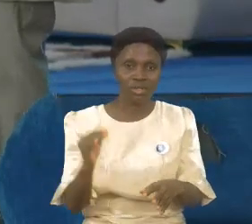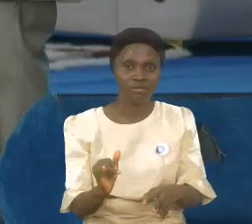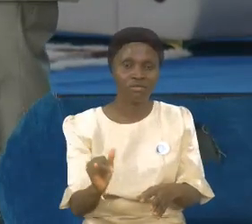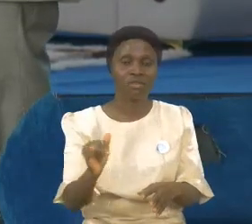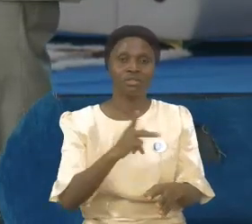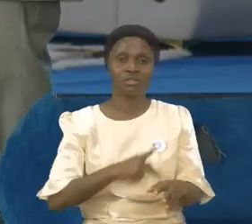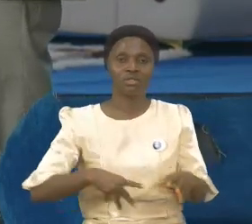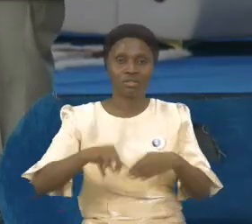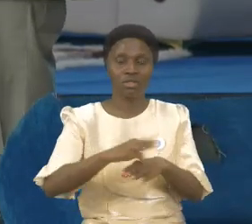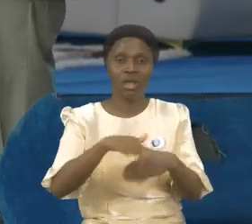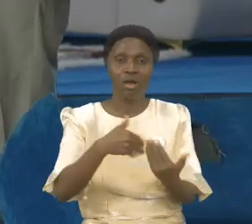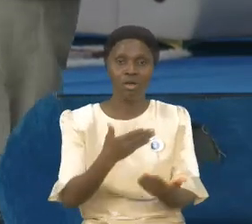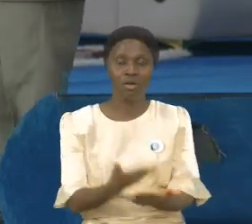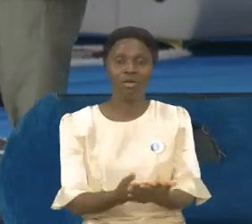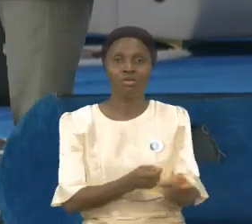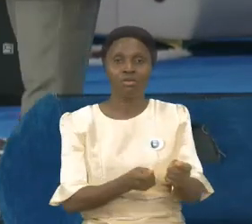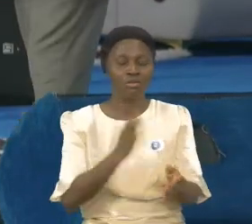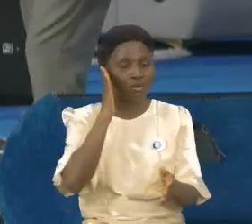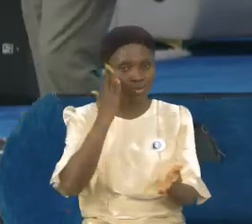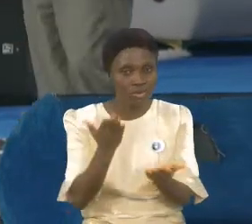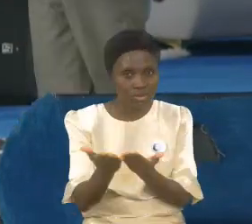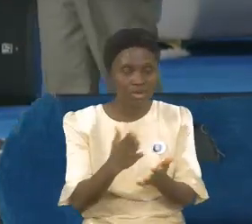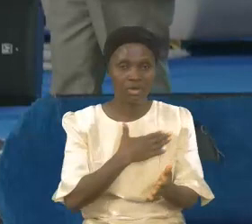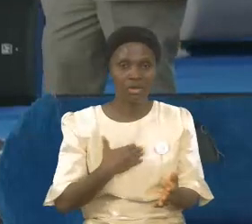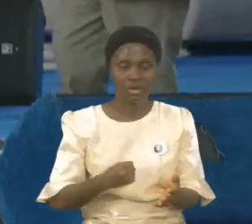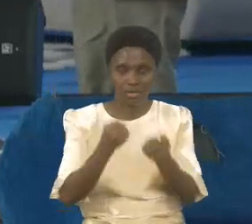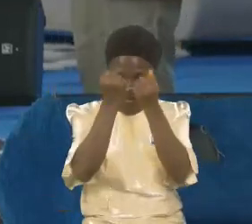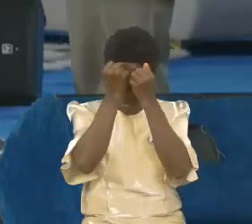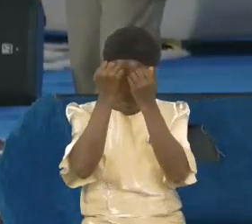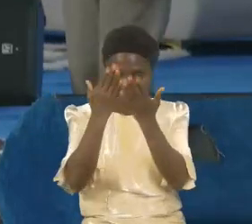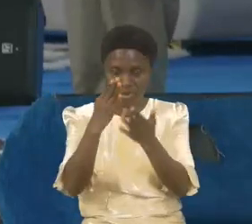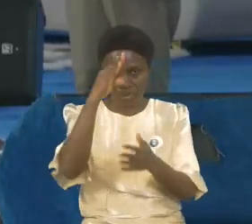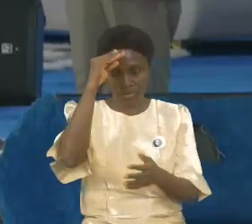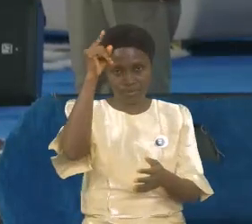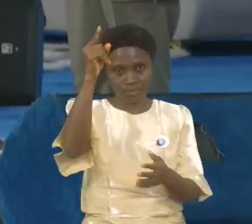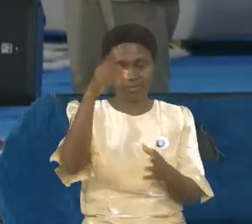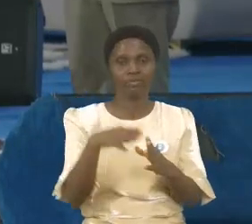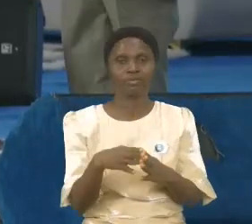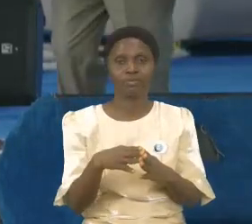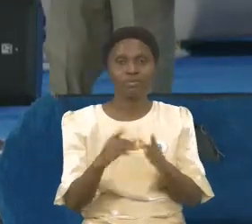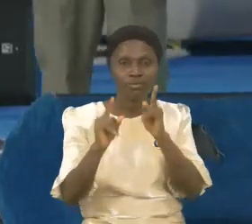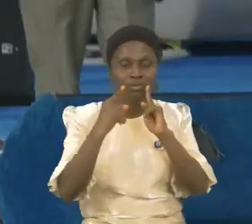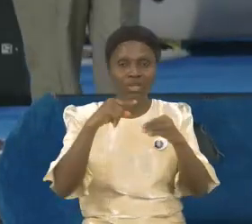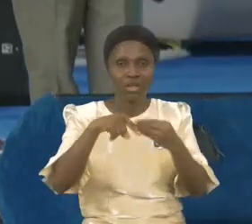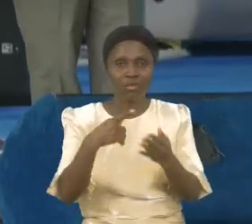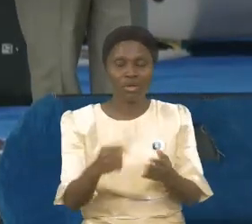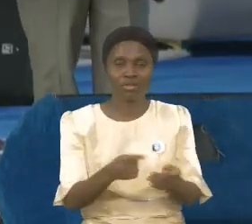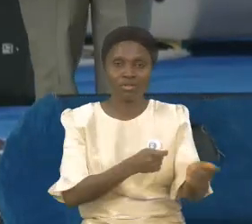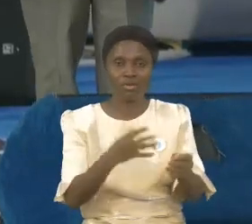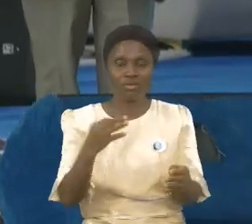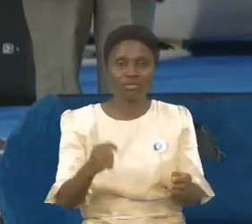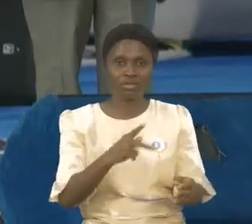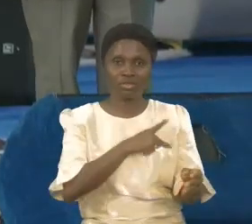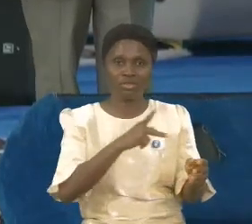shall serve and obey him. We're talking about the dominion of the King, and we're talking